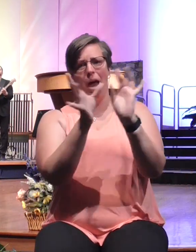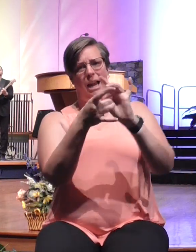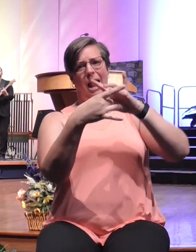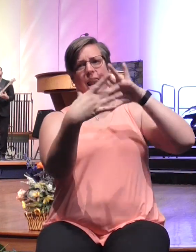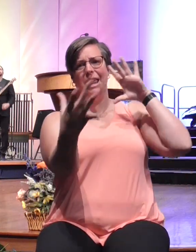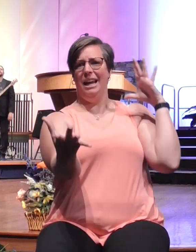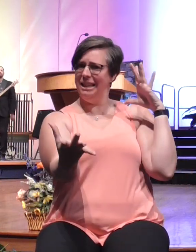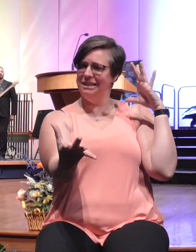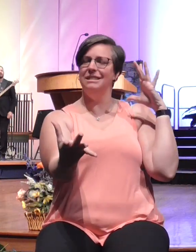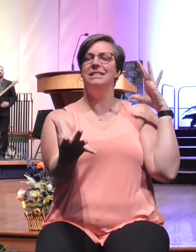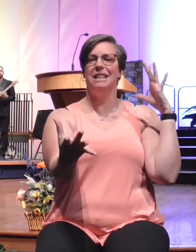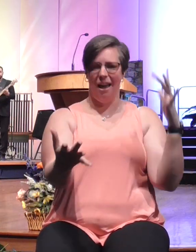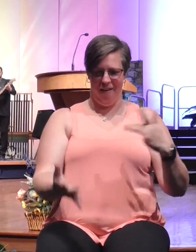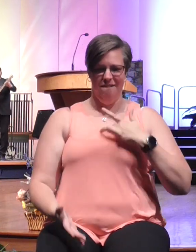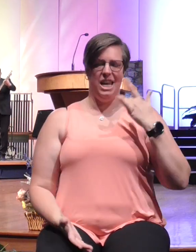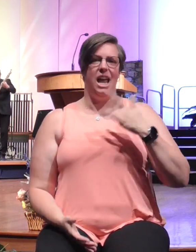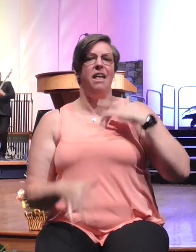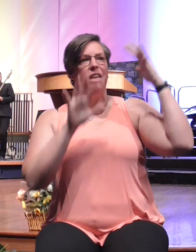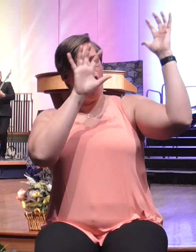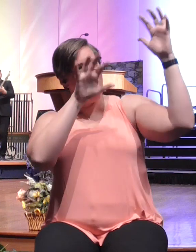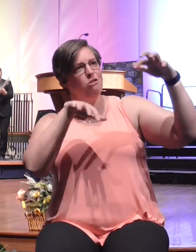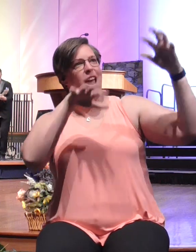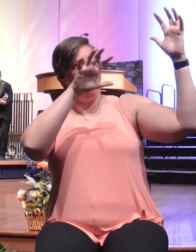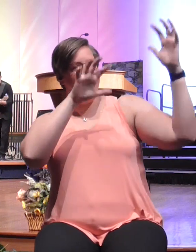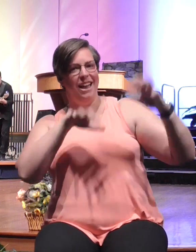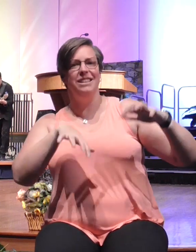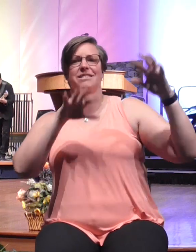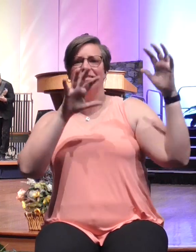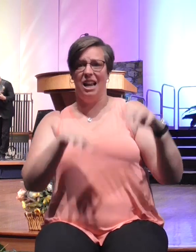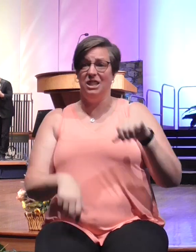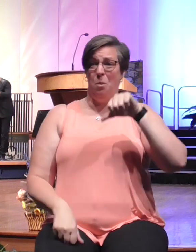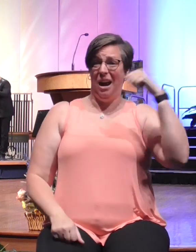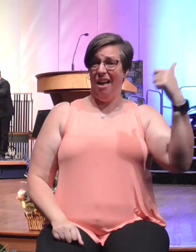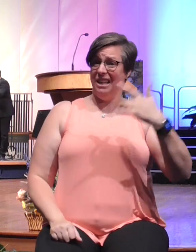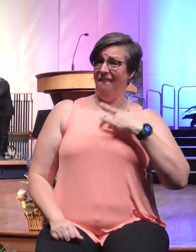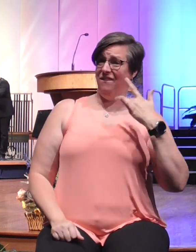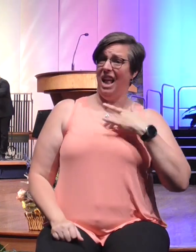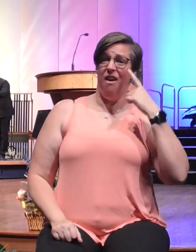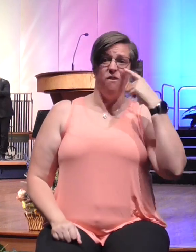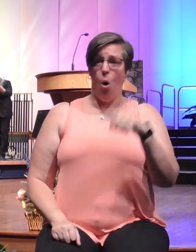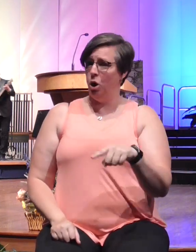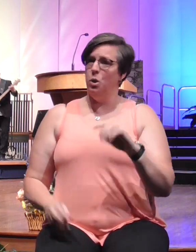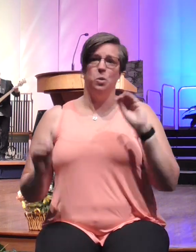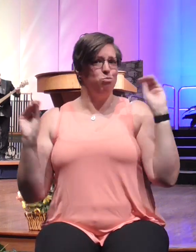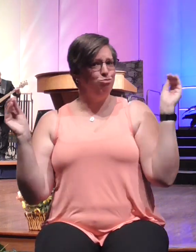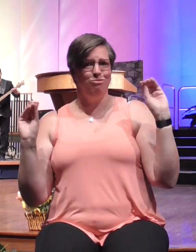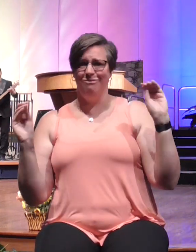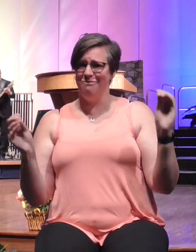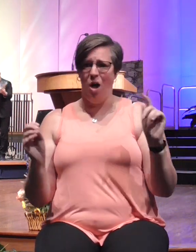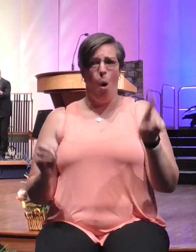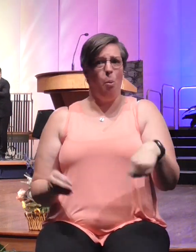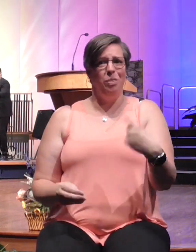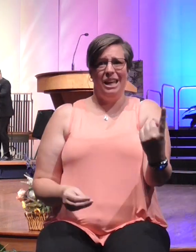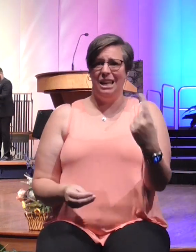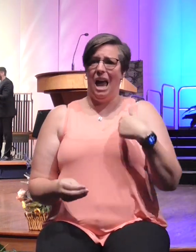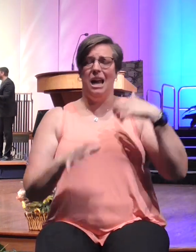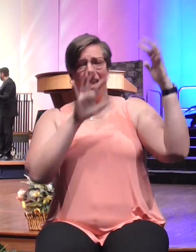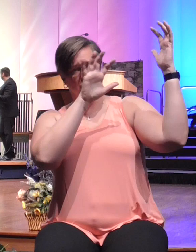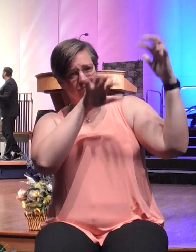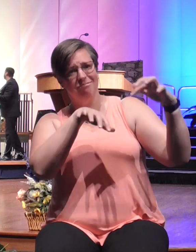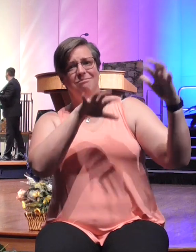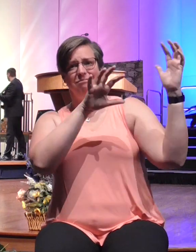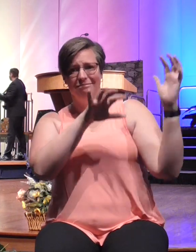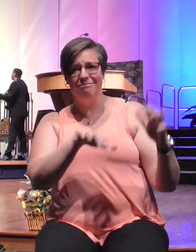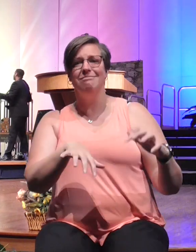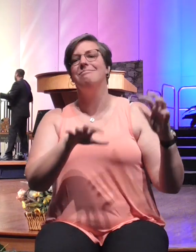your inhibitions, feel the rain on your skin. No one else can feel it for you, only you can let it